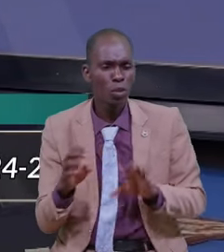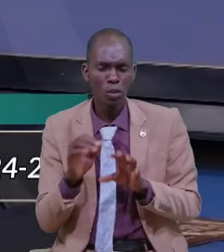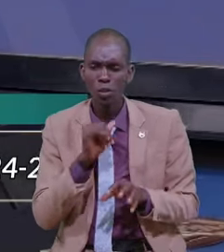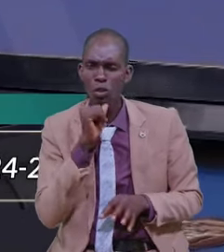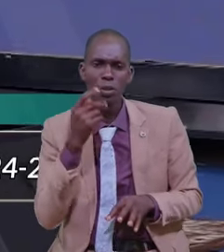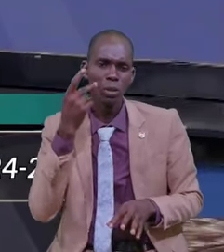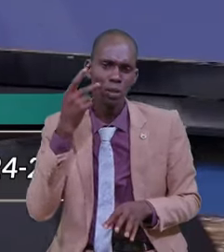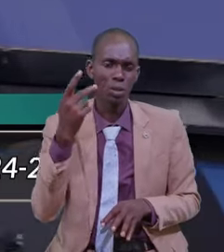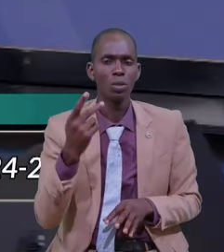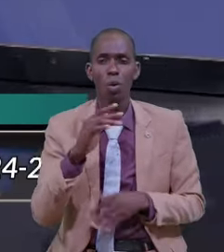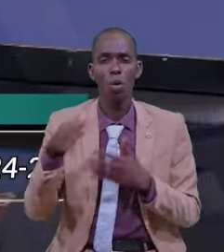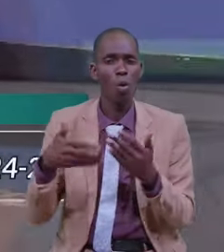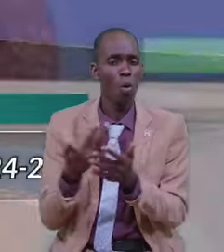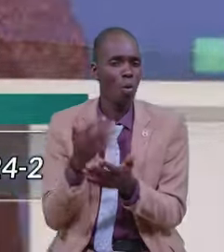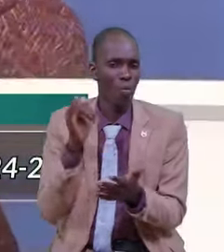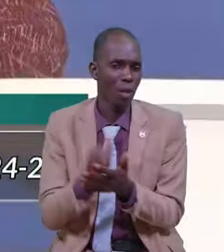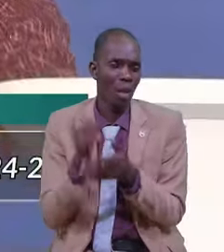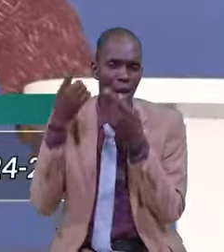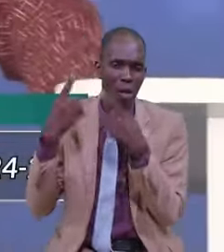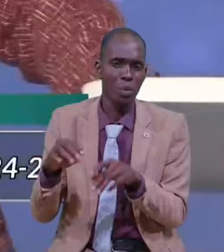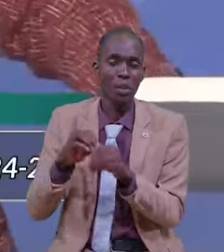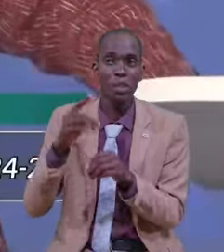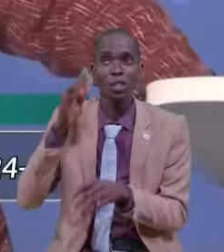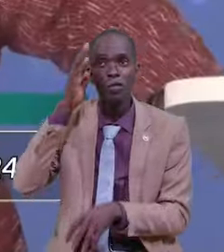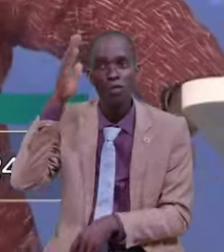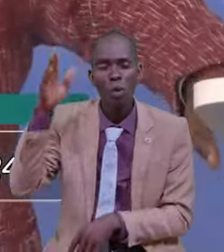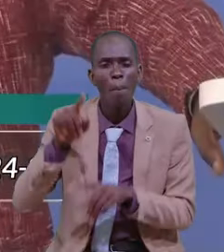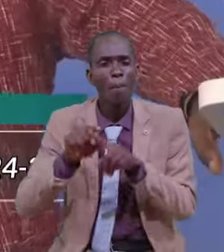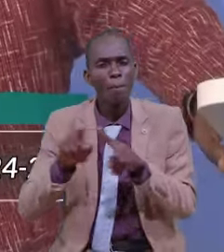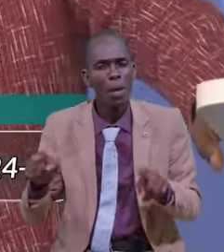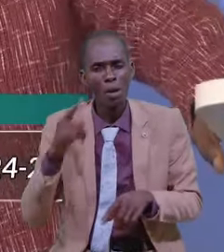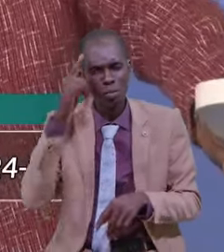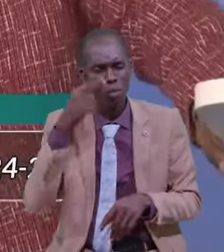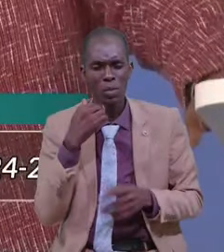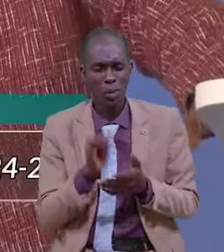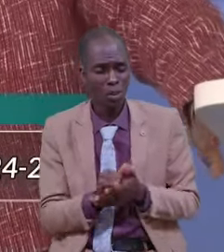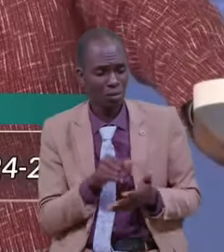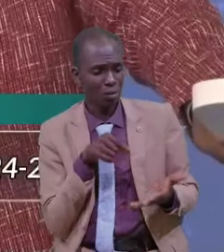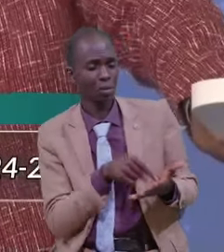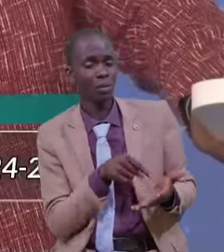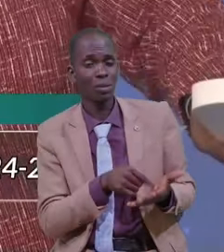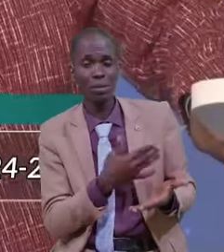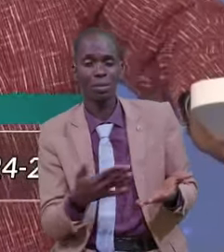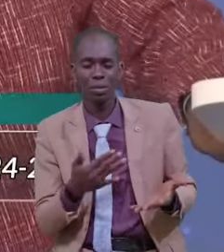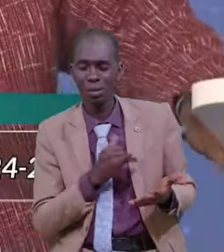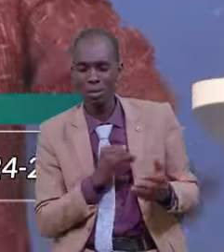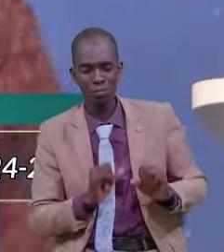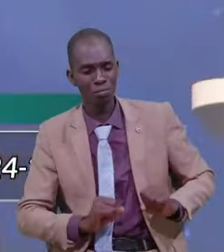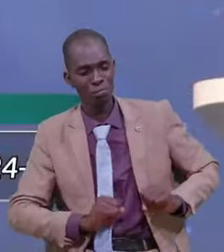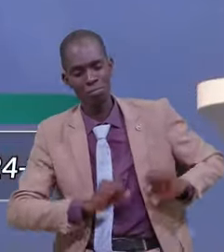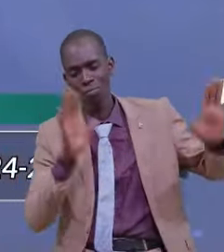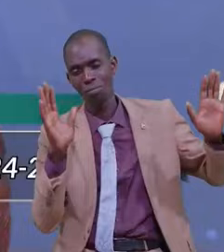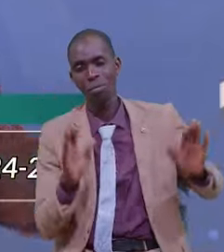said, I give up this. Now, what he was giving up was a good